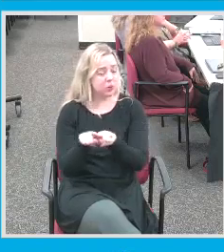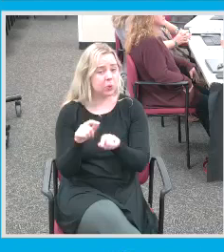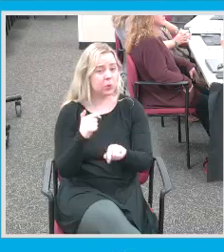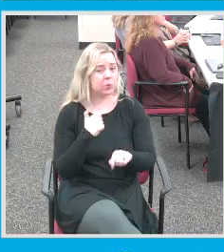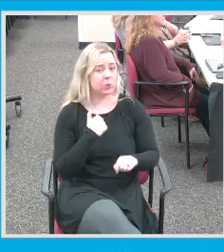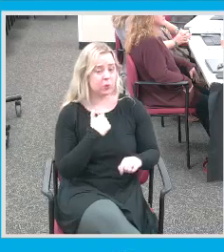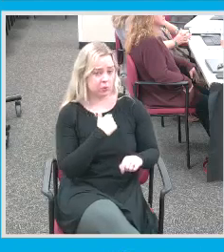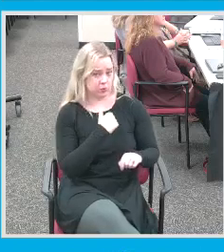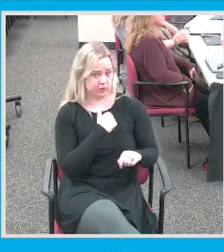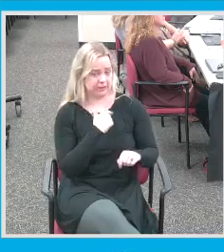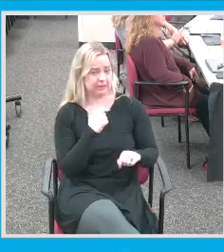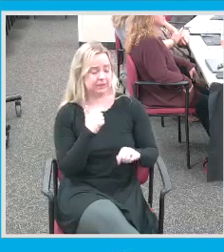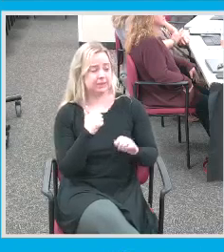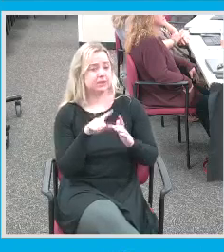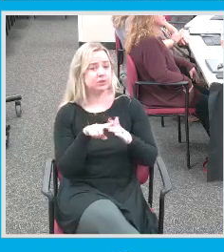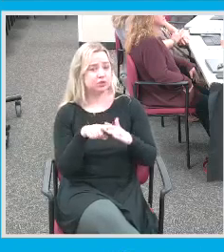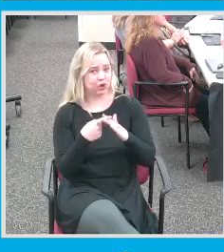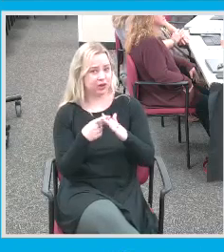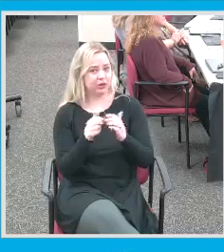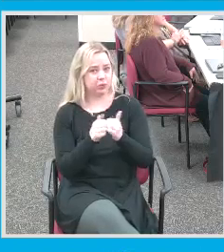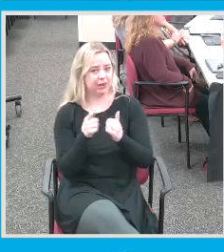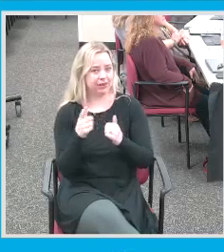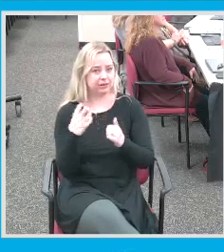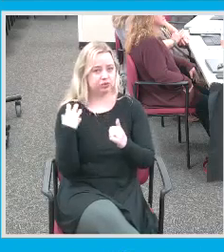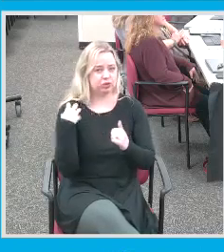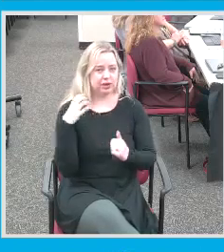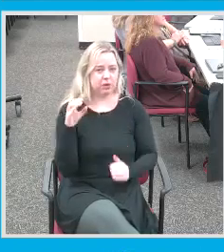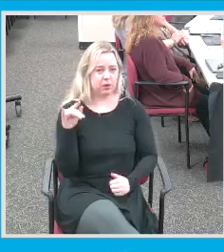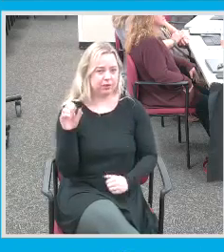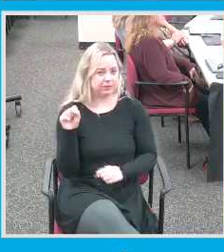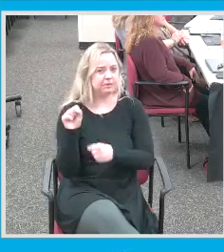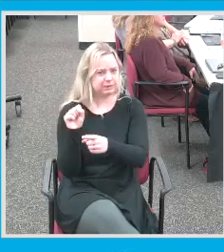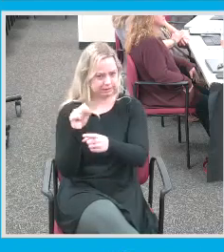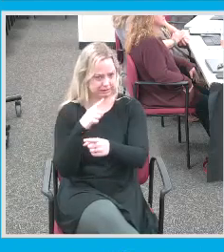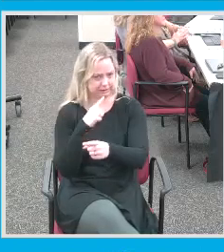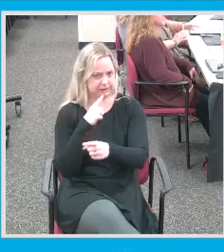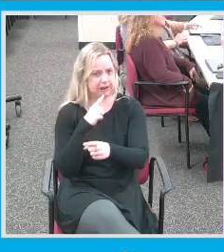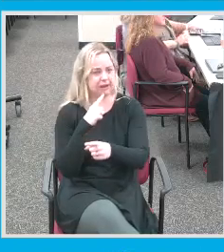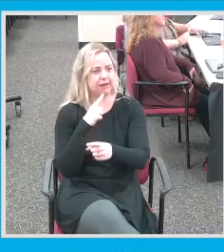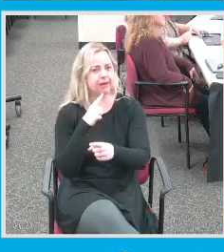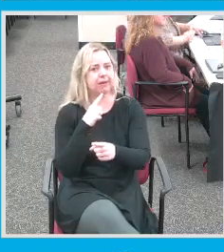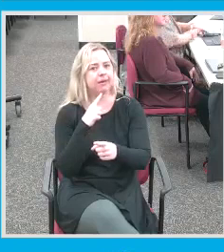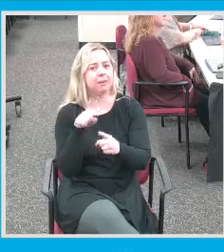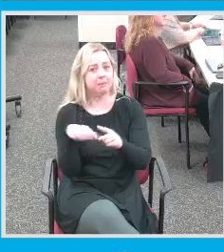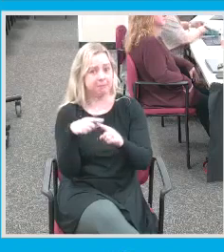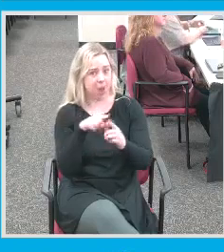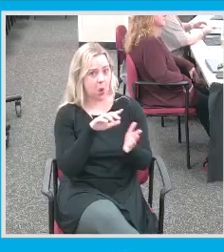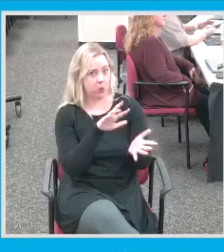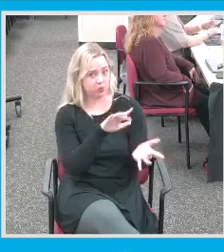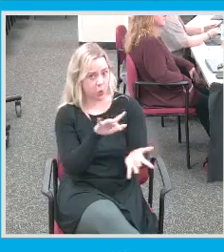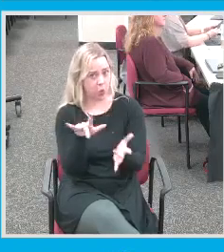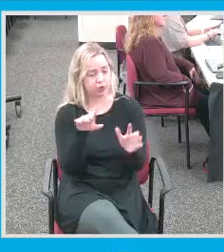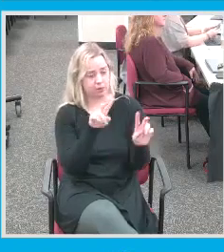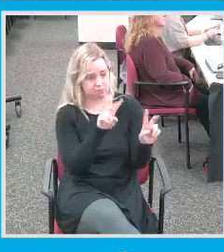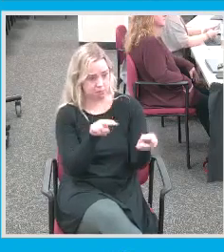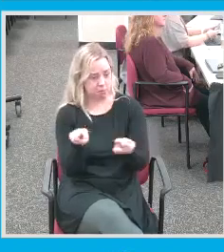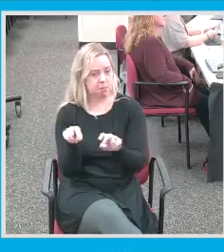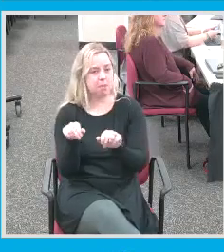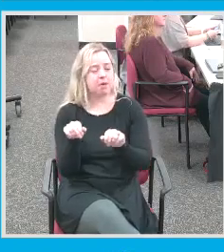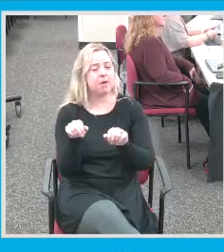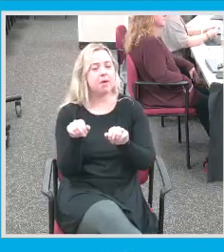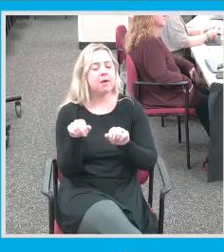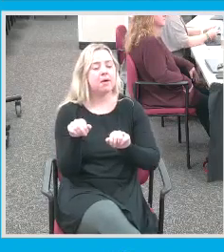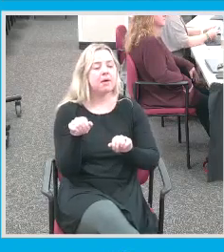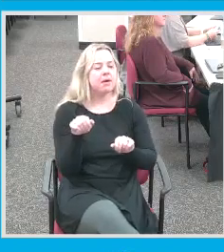think, with Chief Colas's comments of taking tours. And we talk about a lot of numbers at this meeting, but nothing will